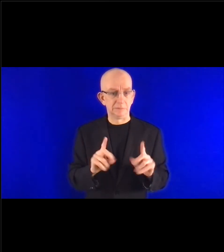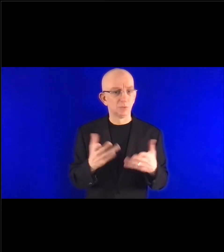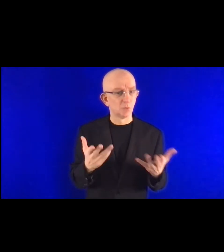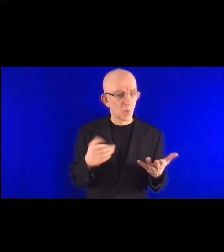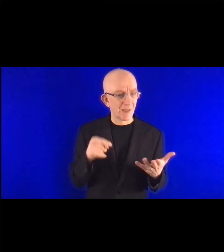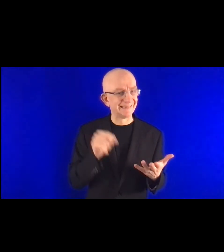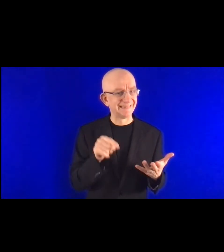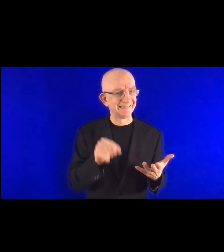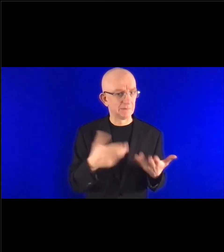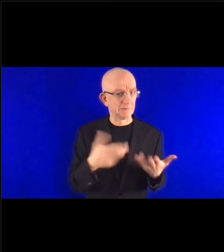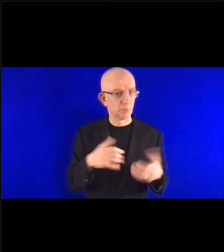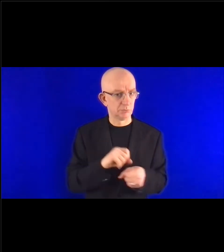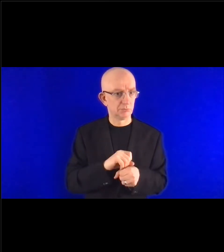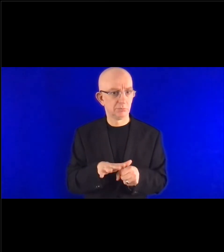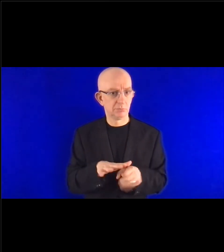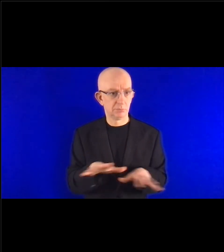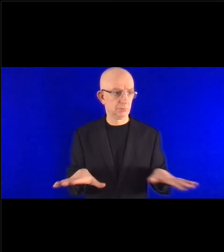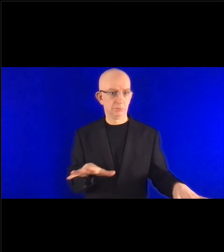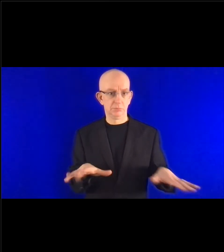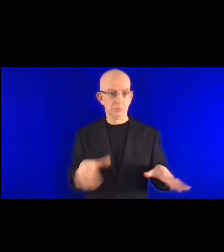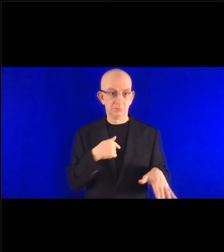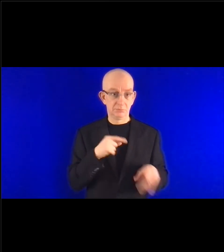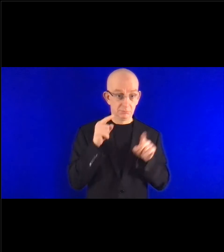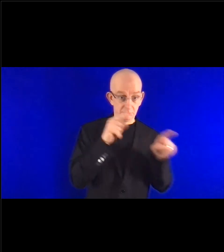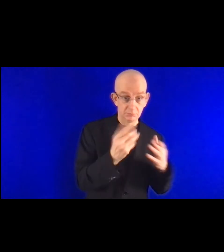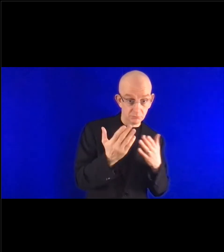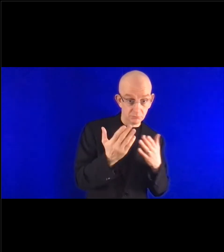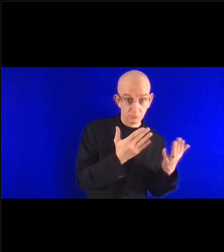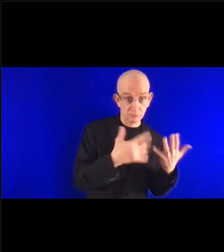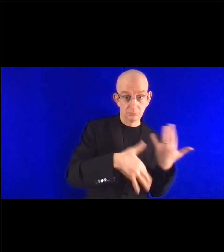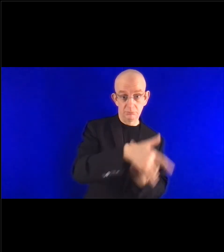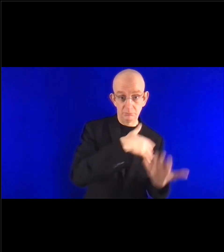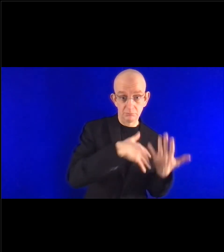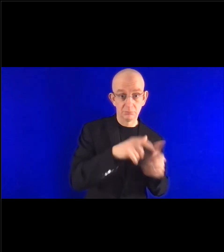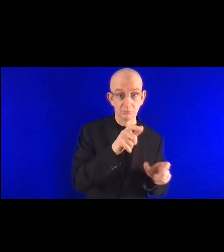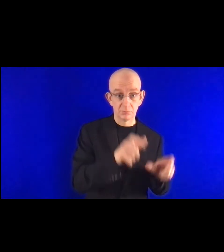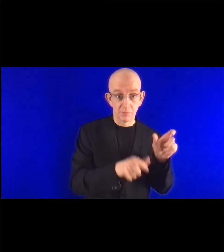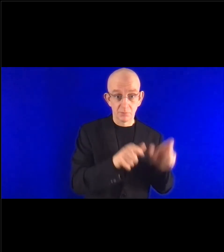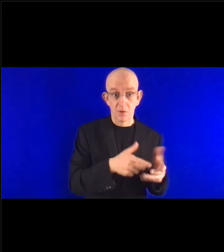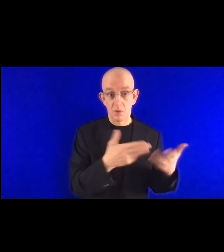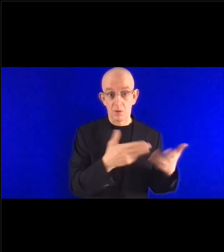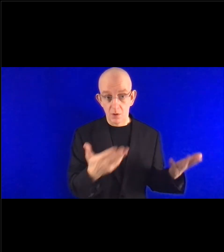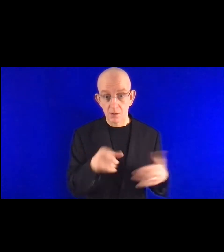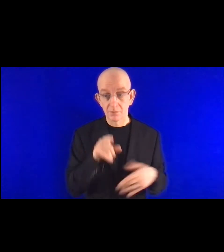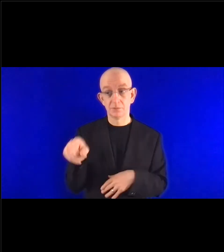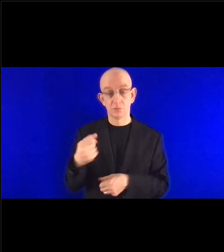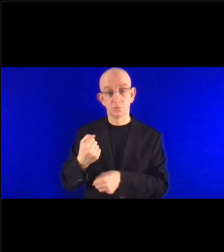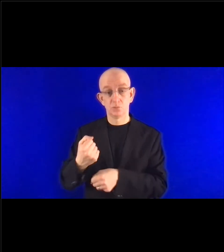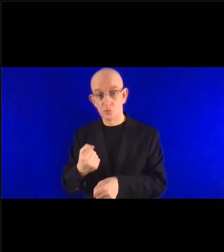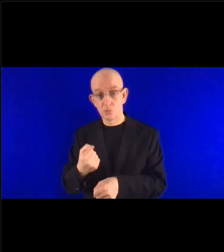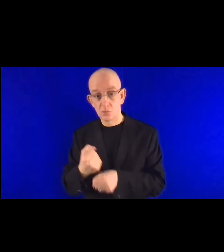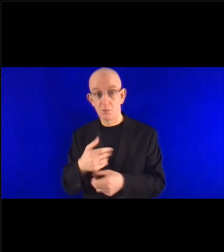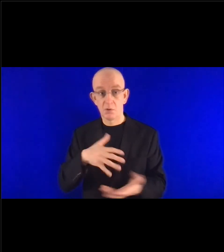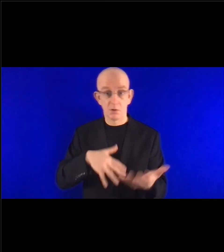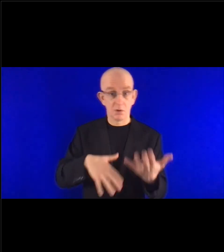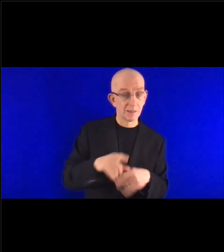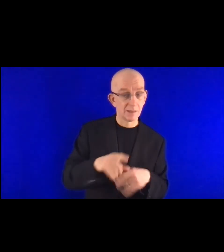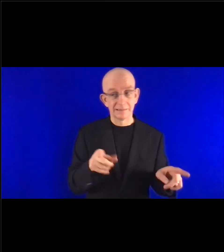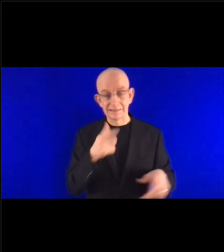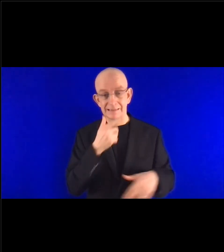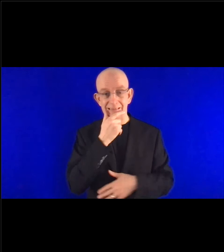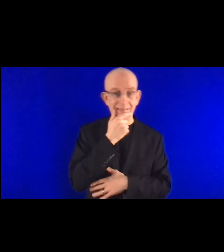safe? I was a rehabilitation user in 2 times. First, when I was 19 years old, I went